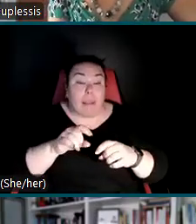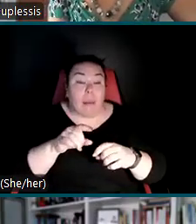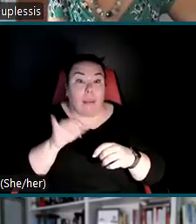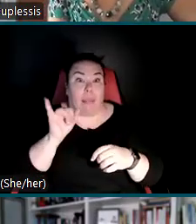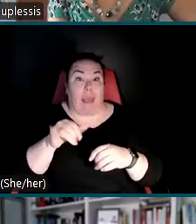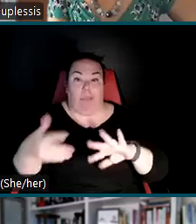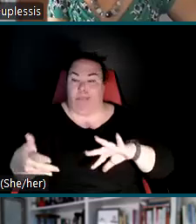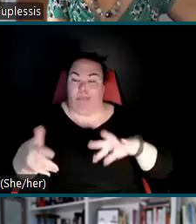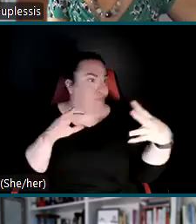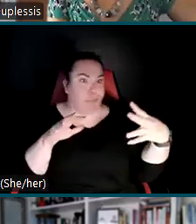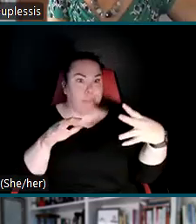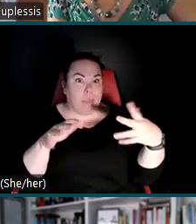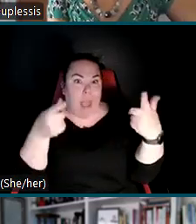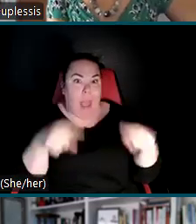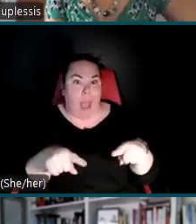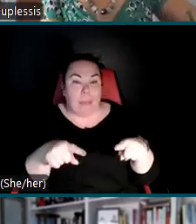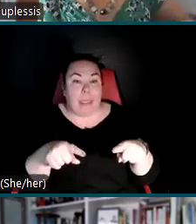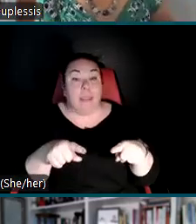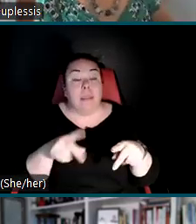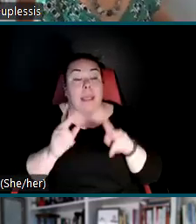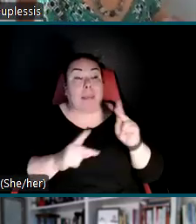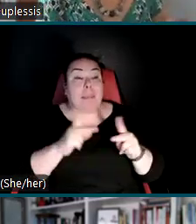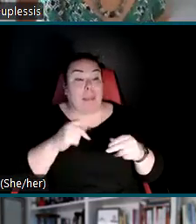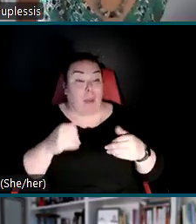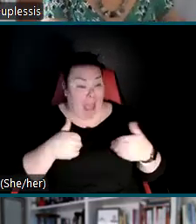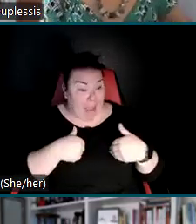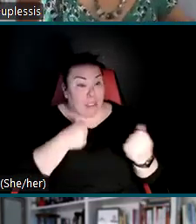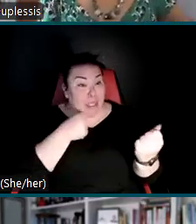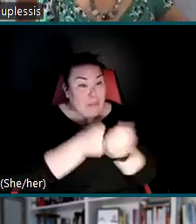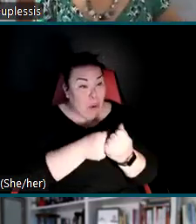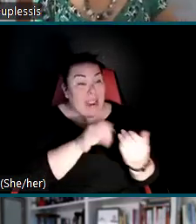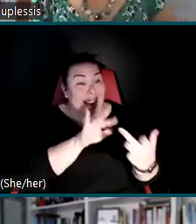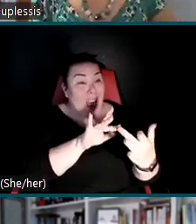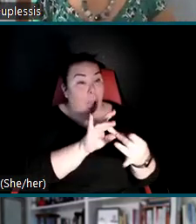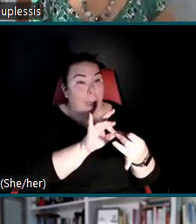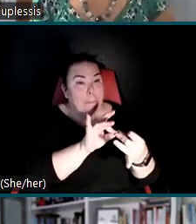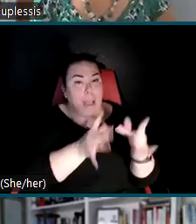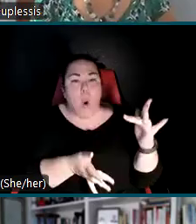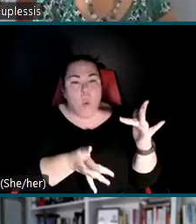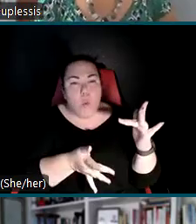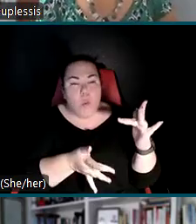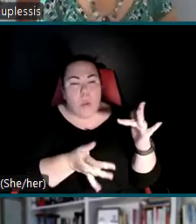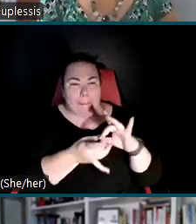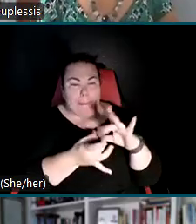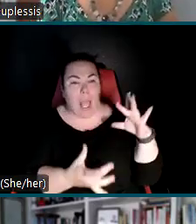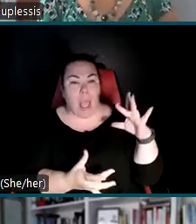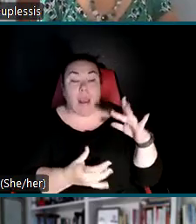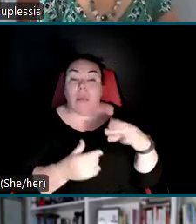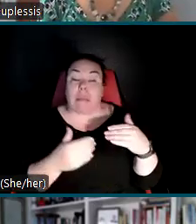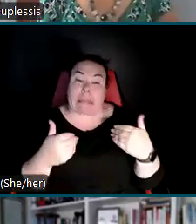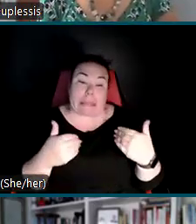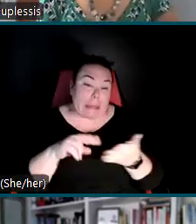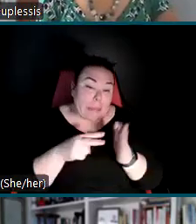lose their connections to support networks. Communication systems may be down, internet,